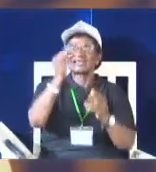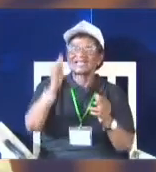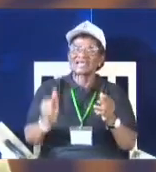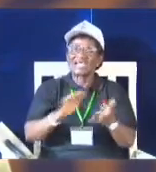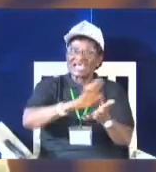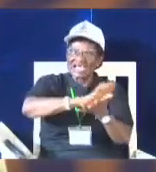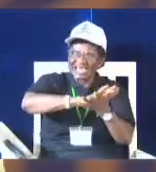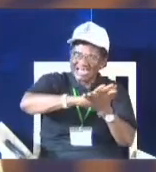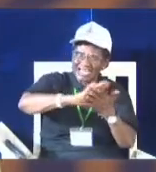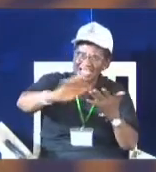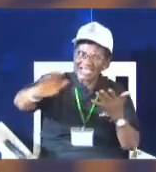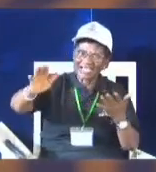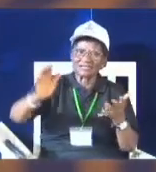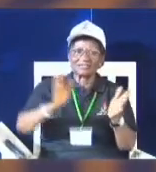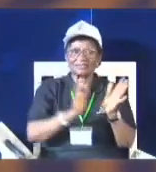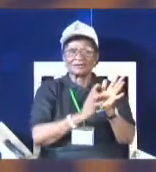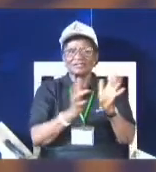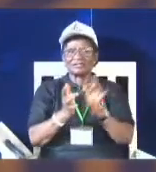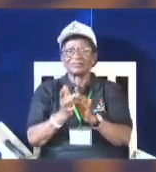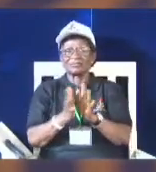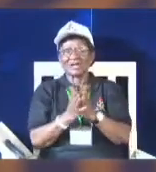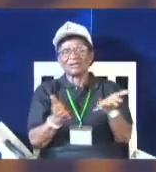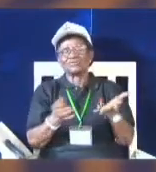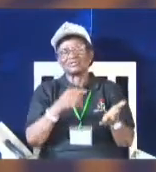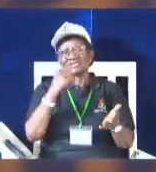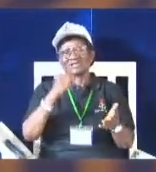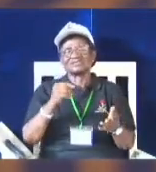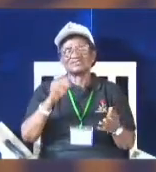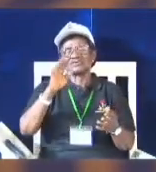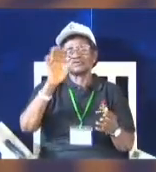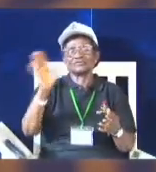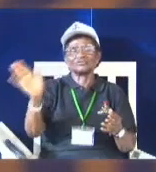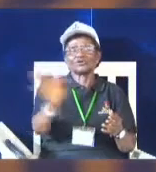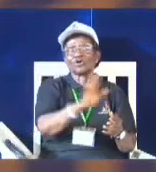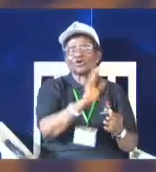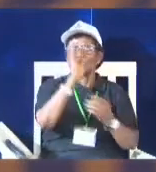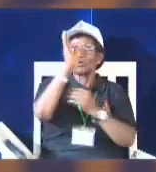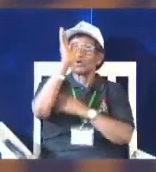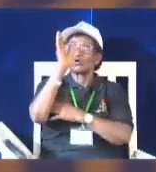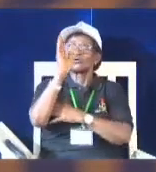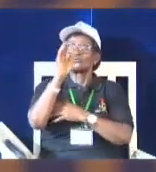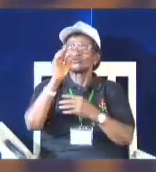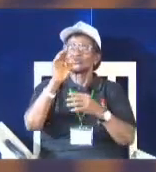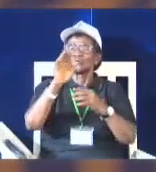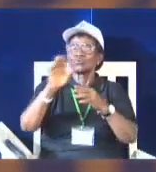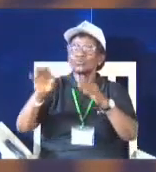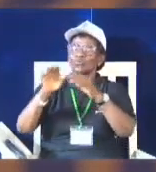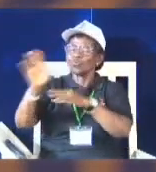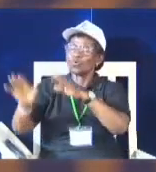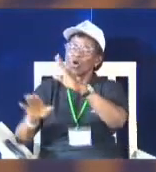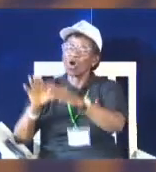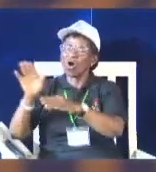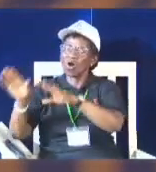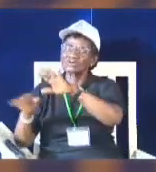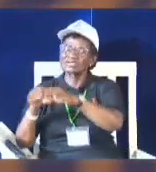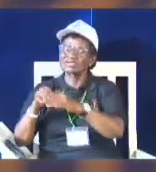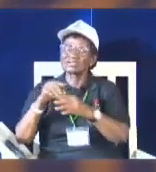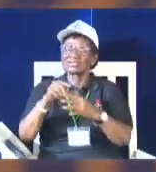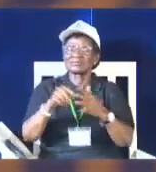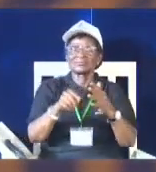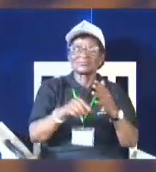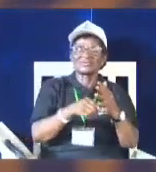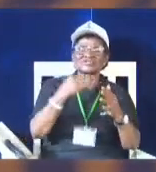The Bible says your God is walking in the midst of you, and he must not